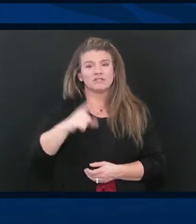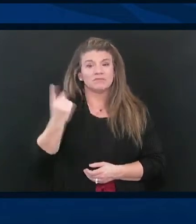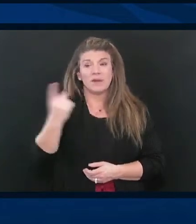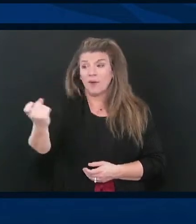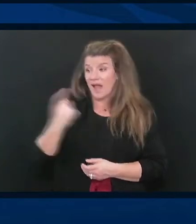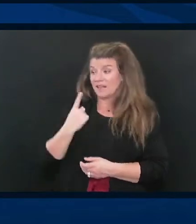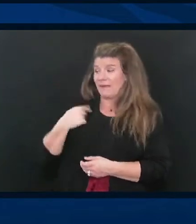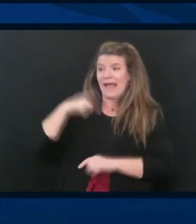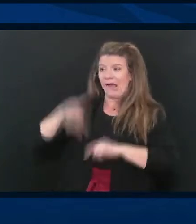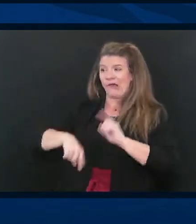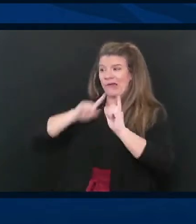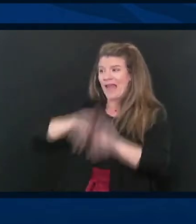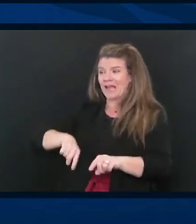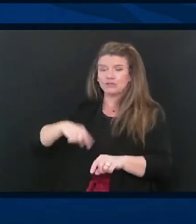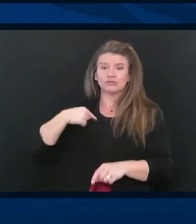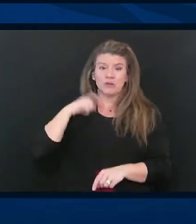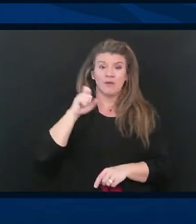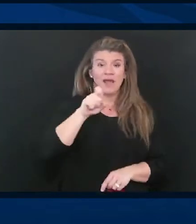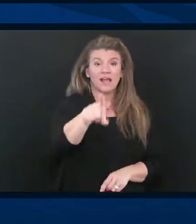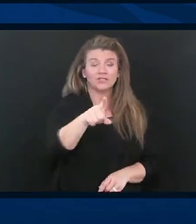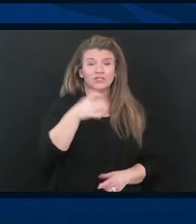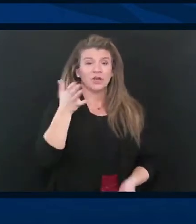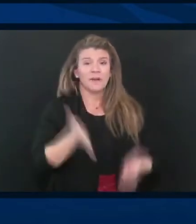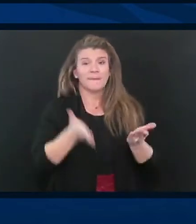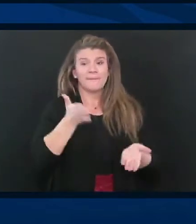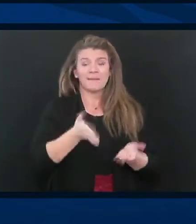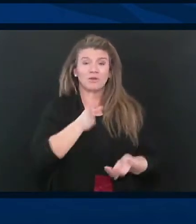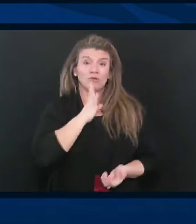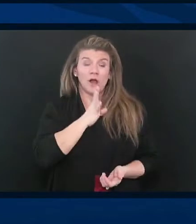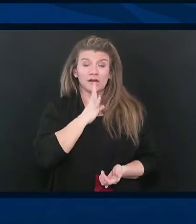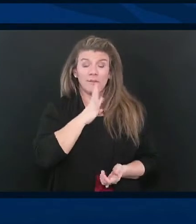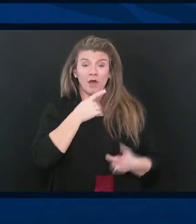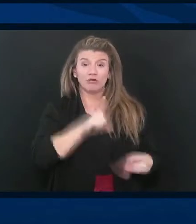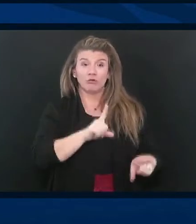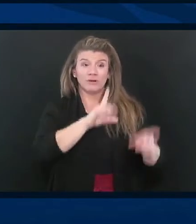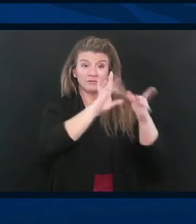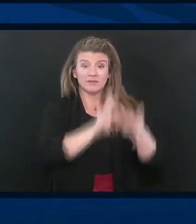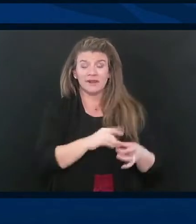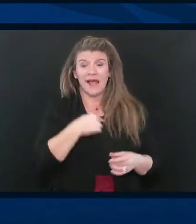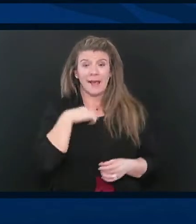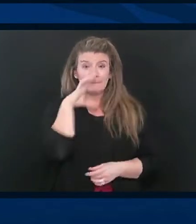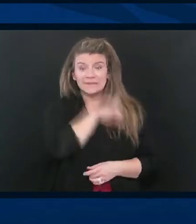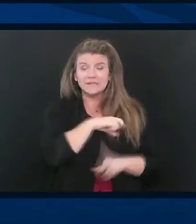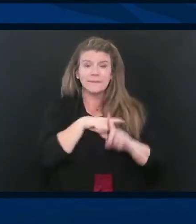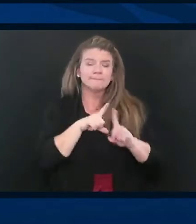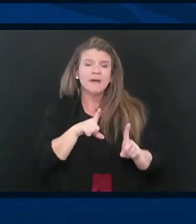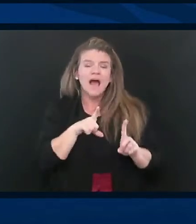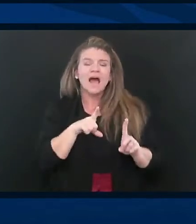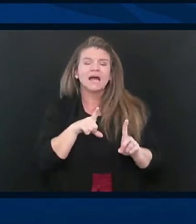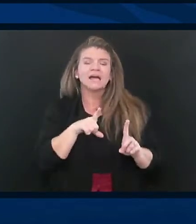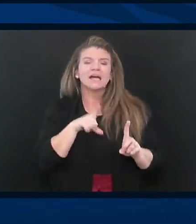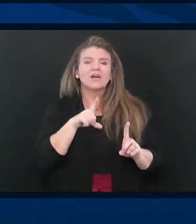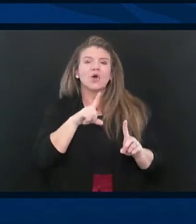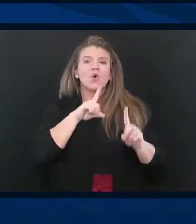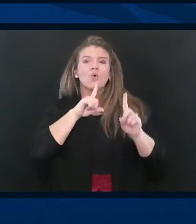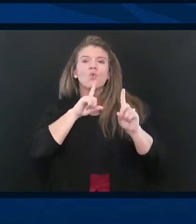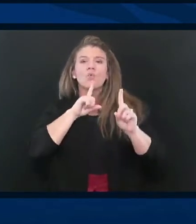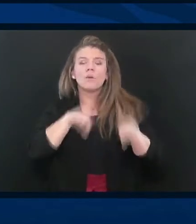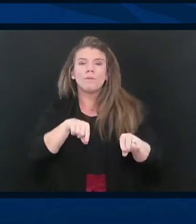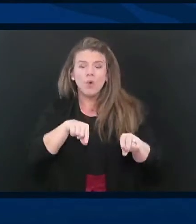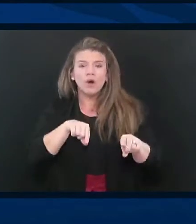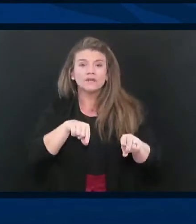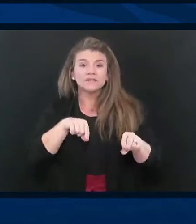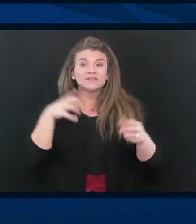and perhaps it's been talked about on the briefing and I've just missed it, but it goes along the lines of that reports are that the